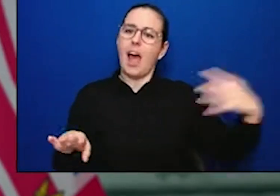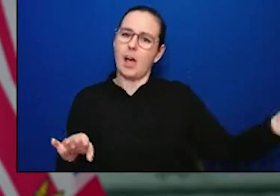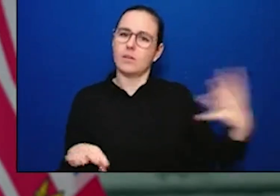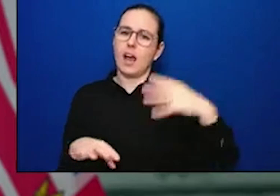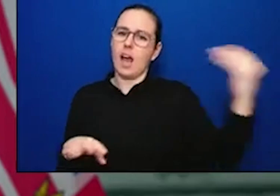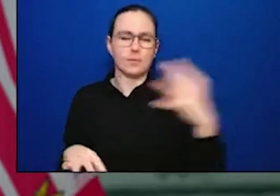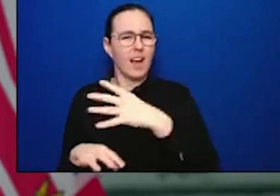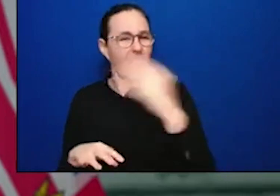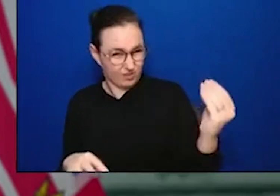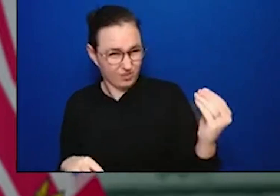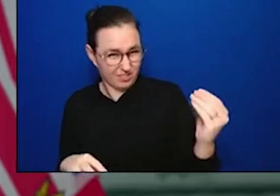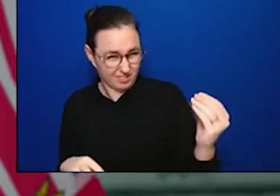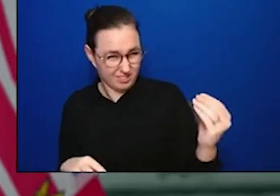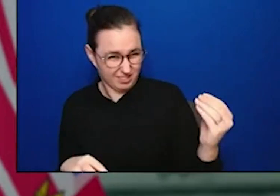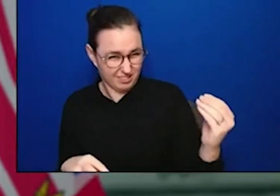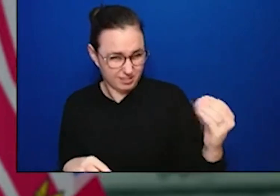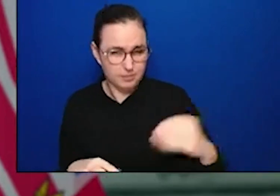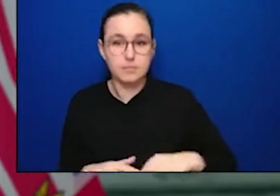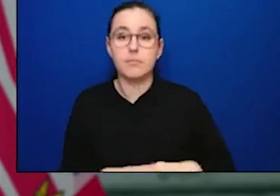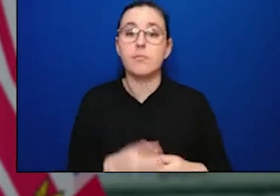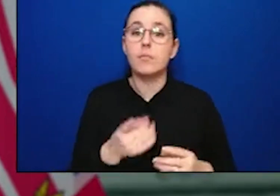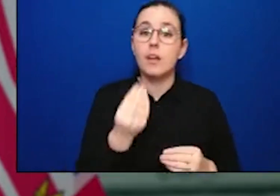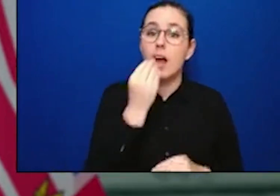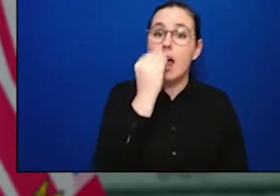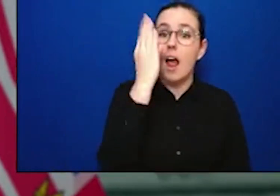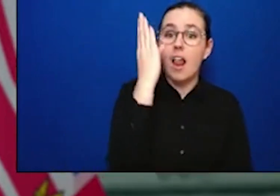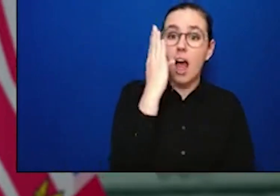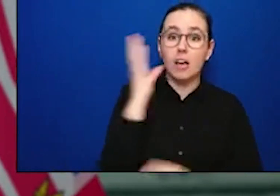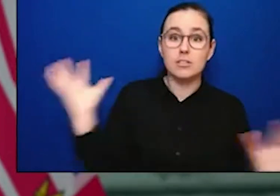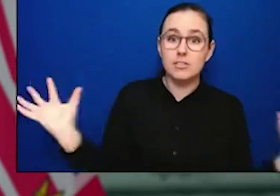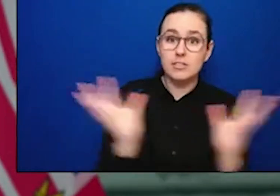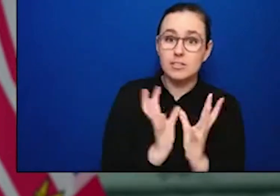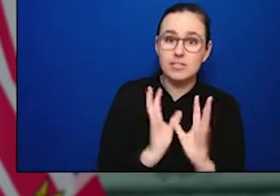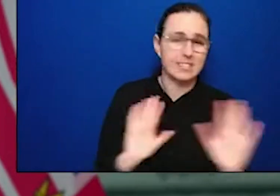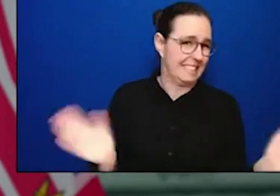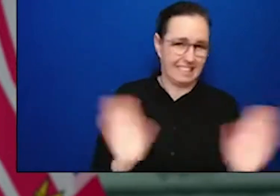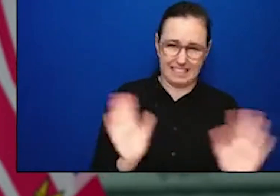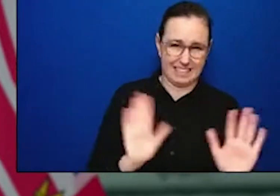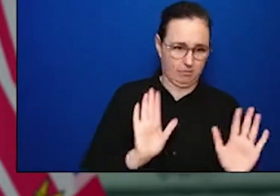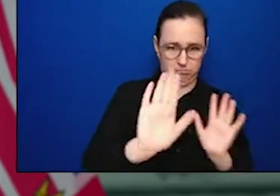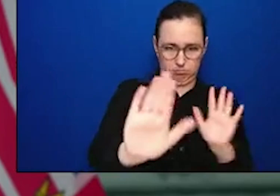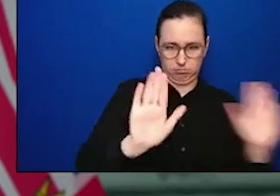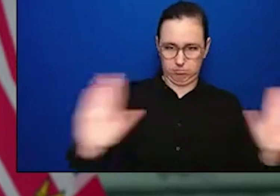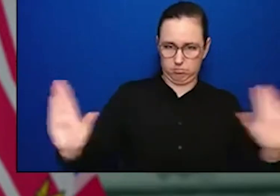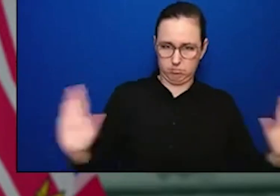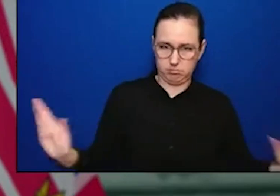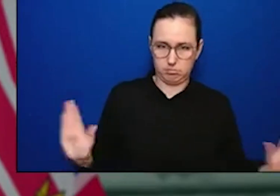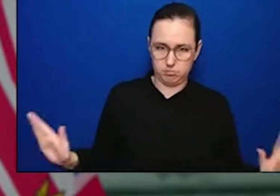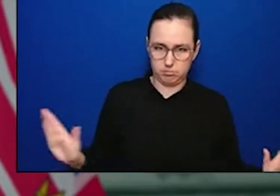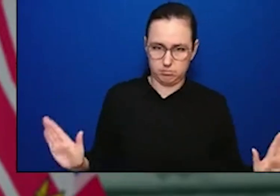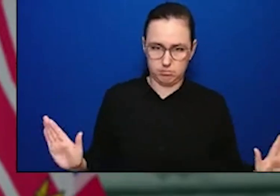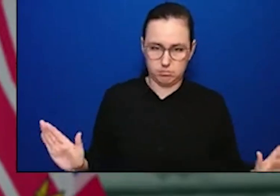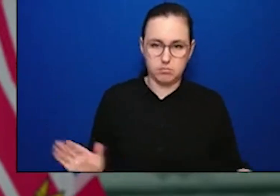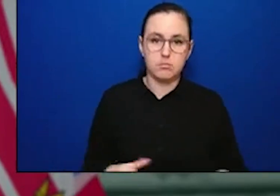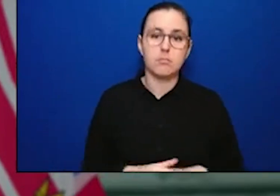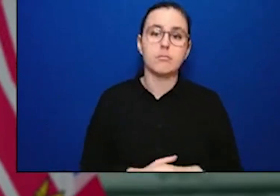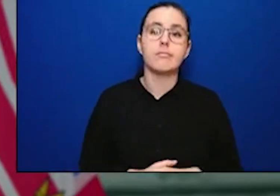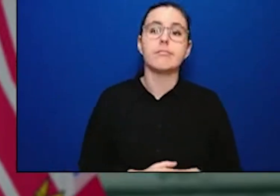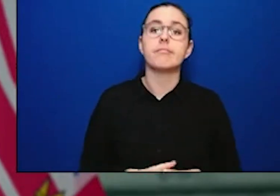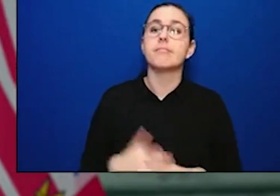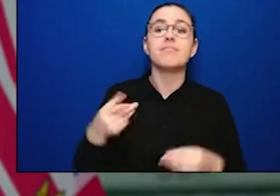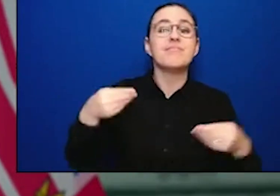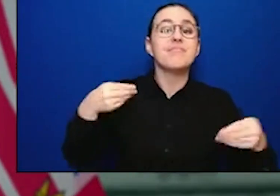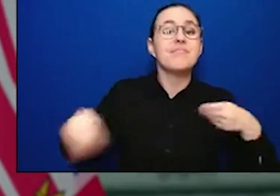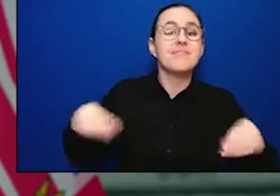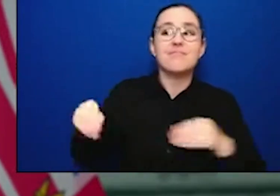at any one time. Using appropriate PPE protocols. Ensure you have well-fitting, comfortable